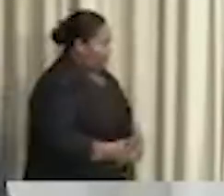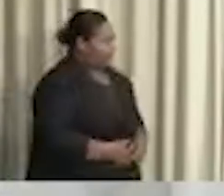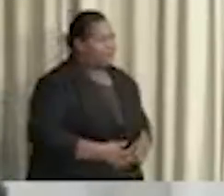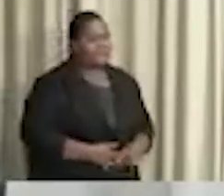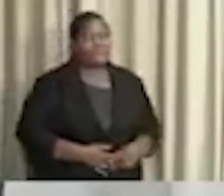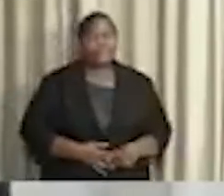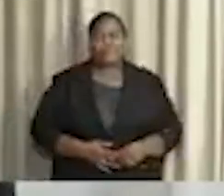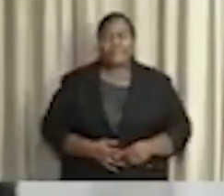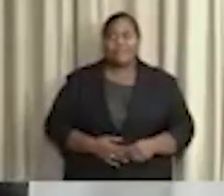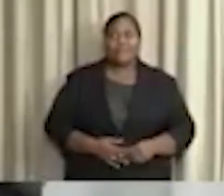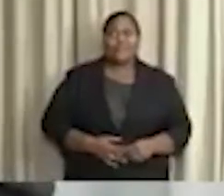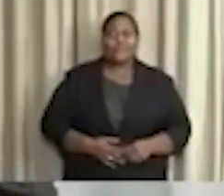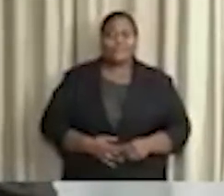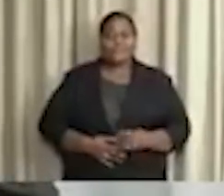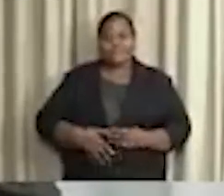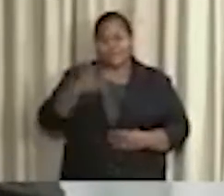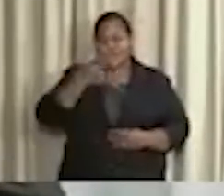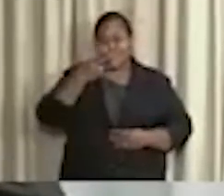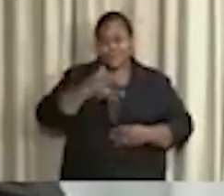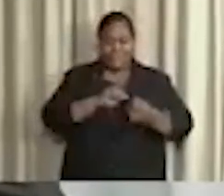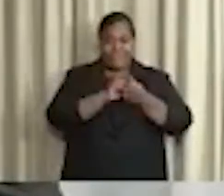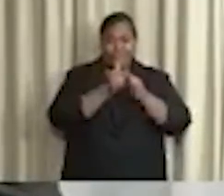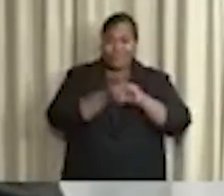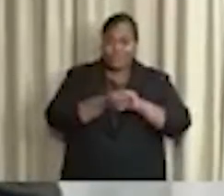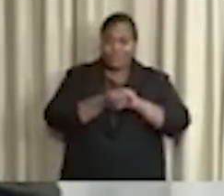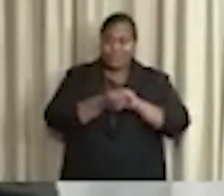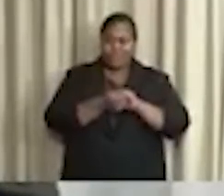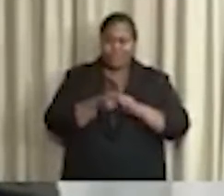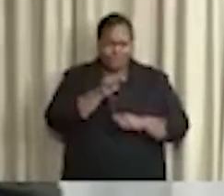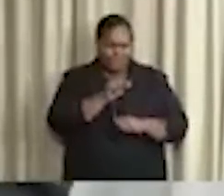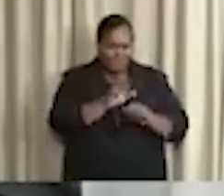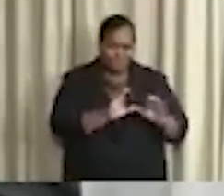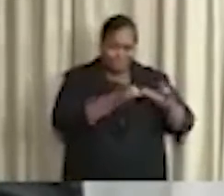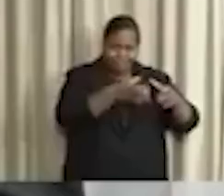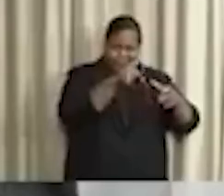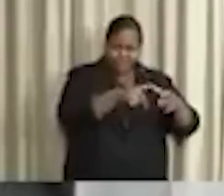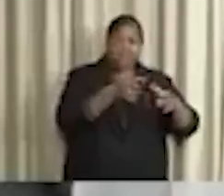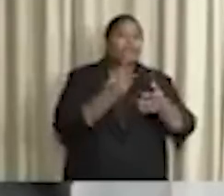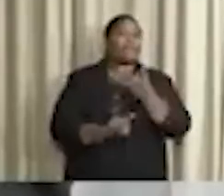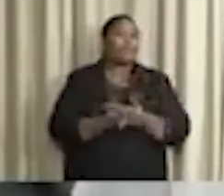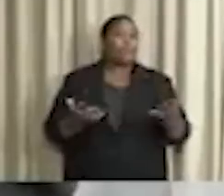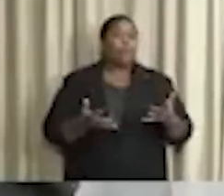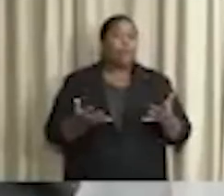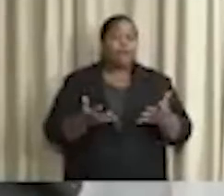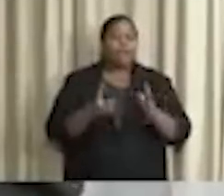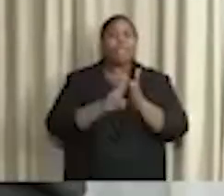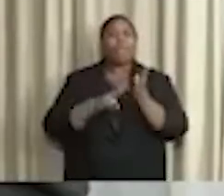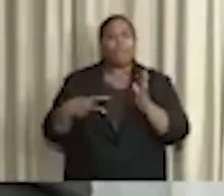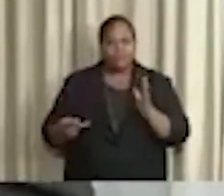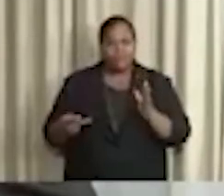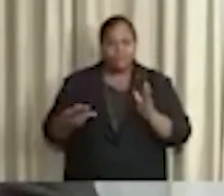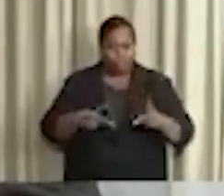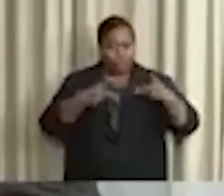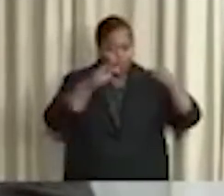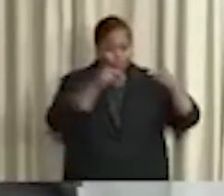long acronym was held at Port Vila in Vanuatu, where it was proposed